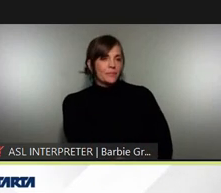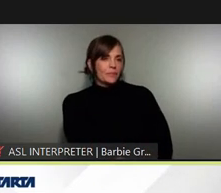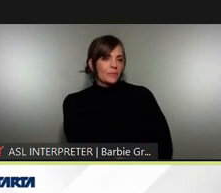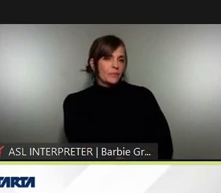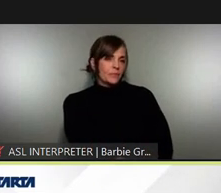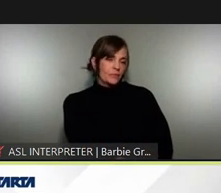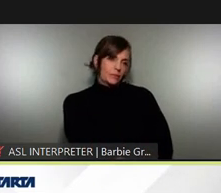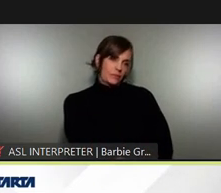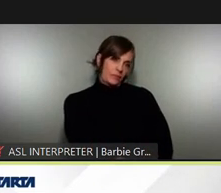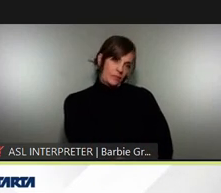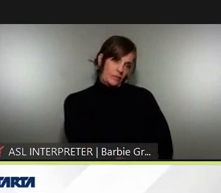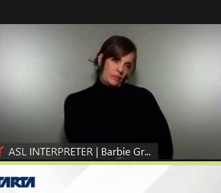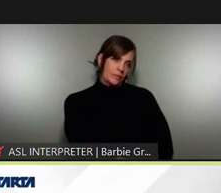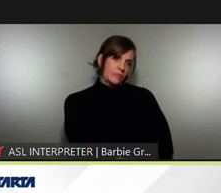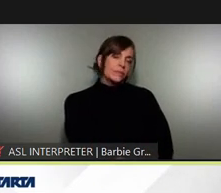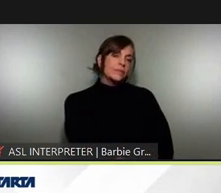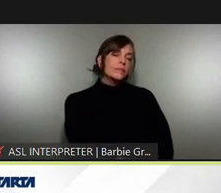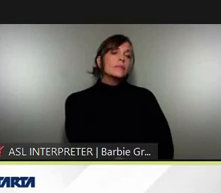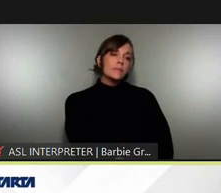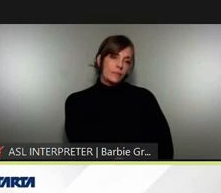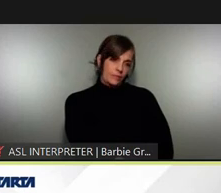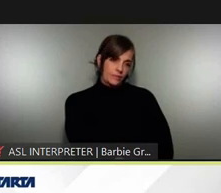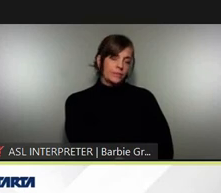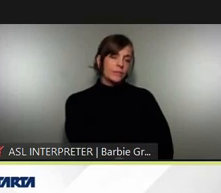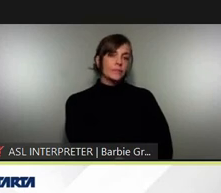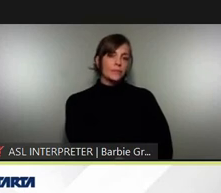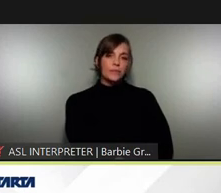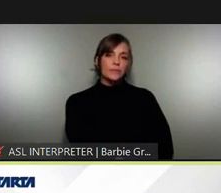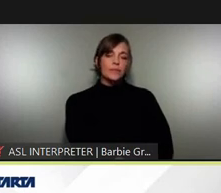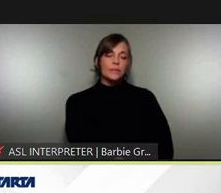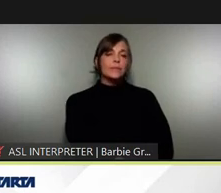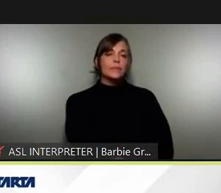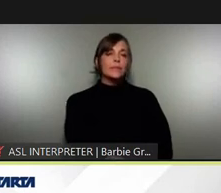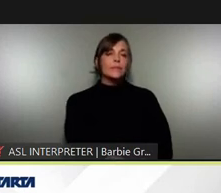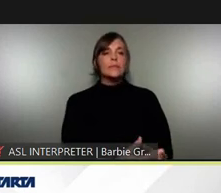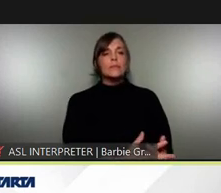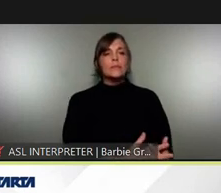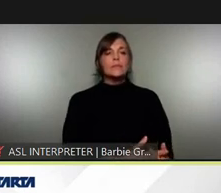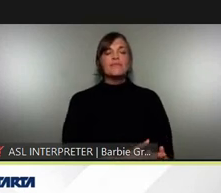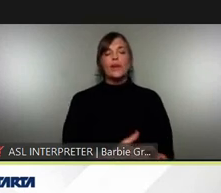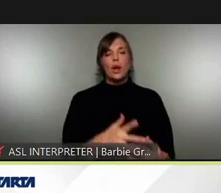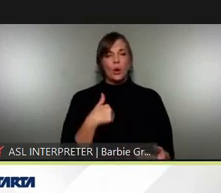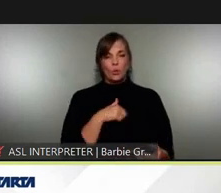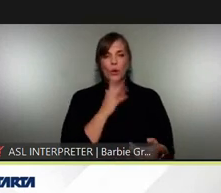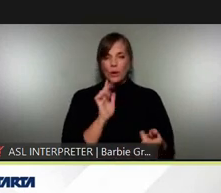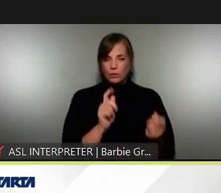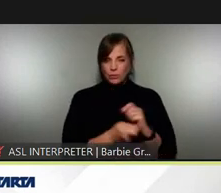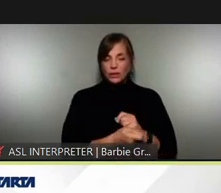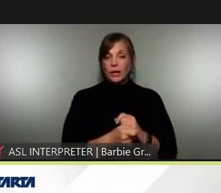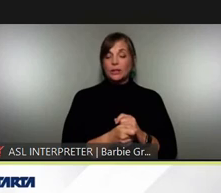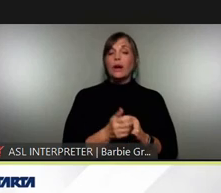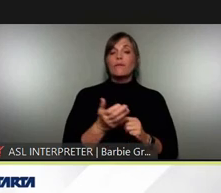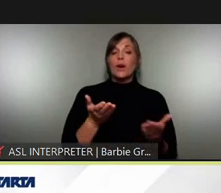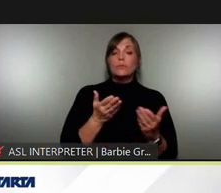The goal is to transition from service every 90 minutes to service every 30 minutes on